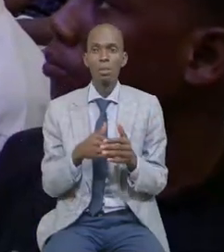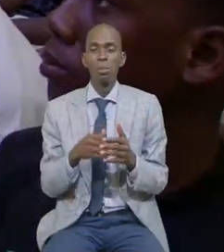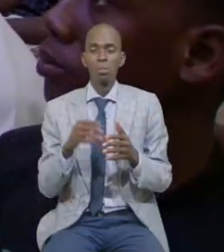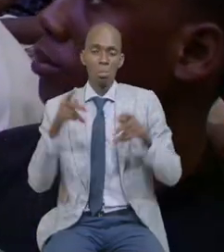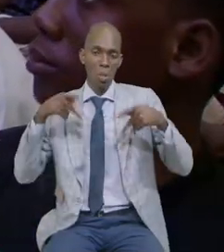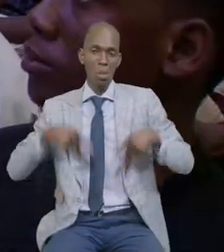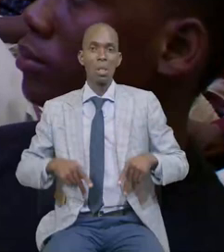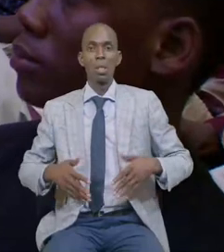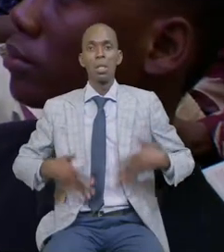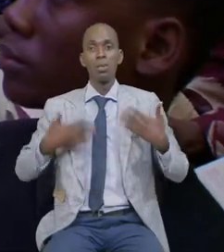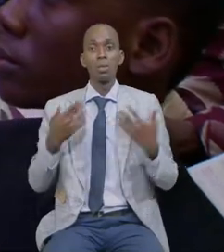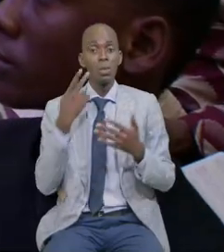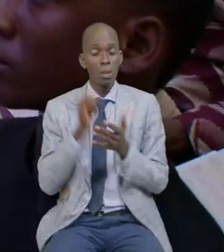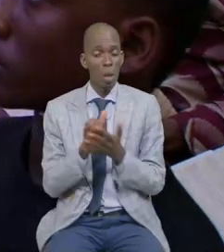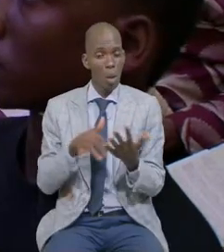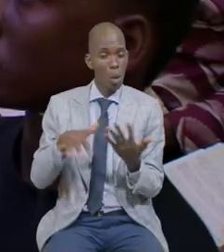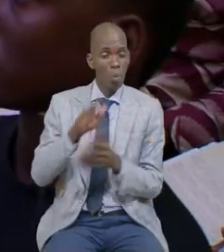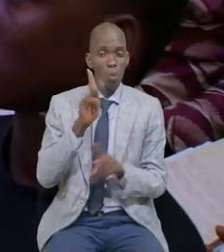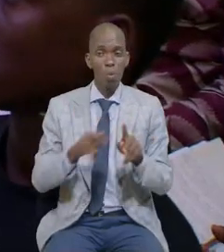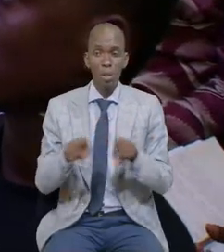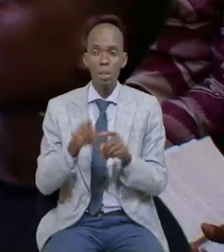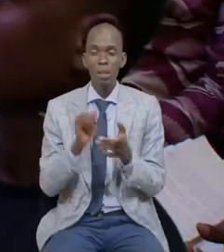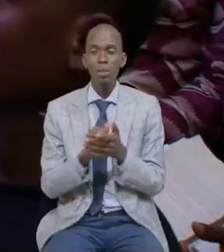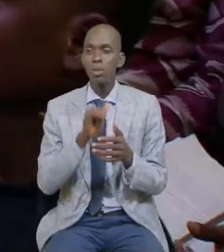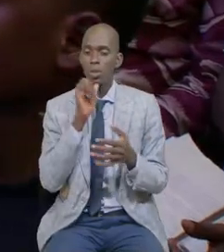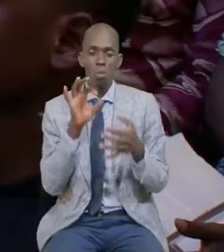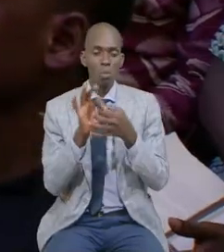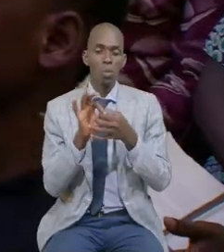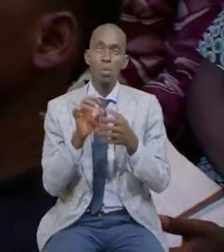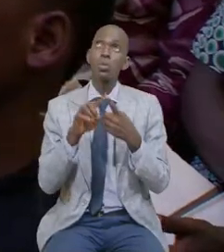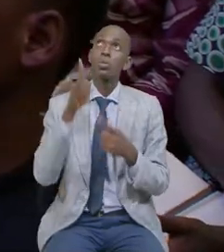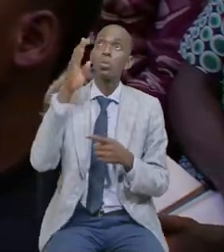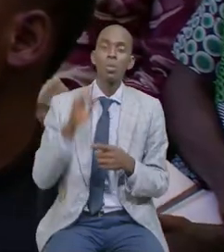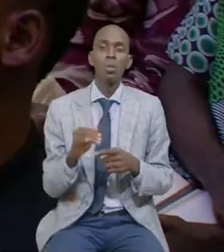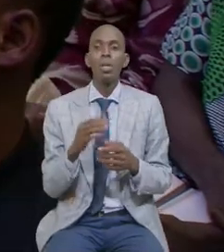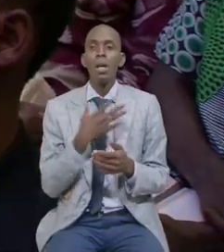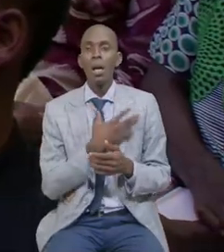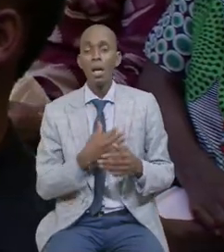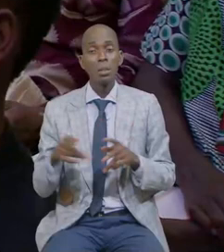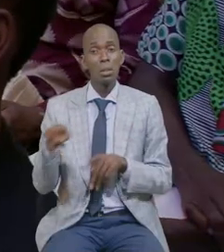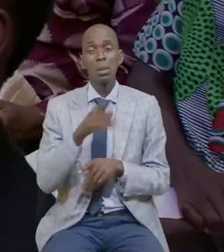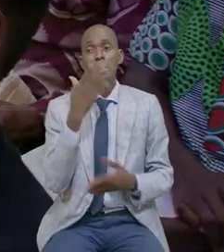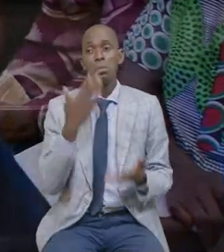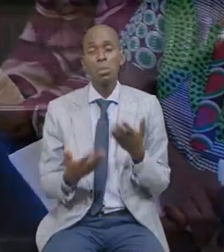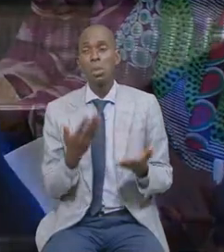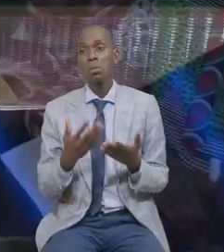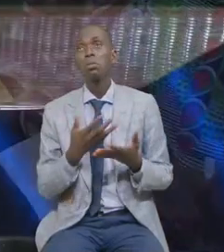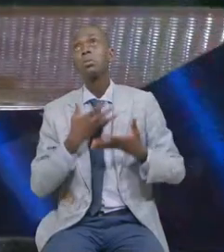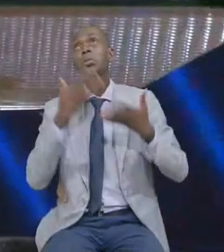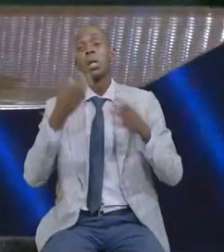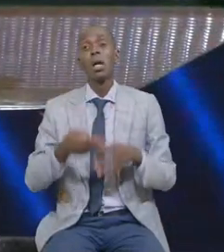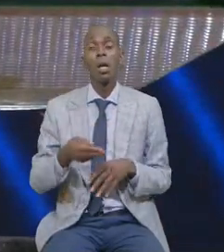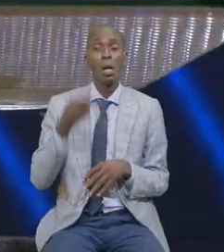Those people do not belong to God. They do not really believe in God, although they shout high, they believe in God. When the Lord